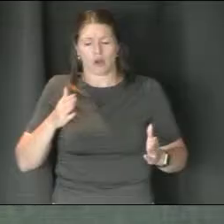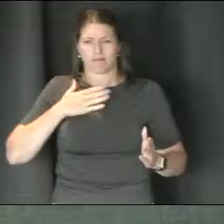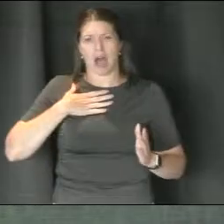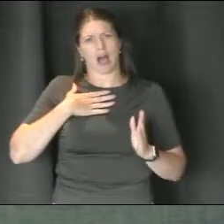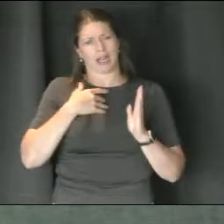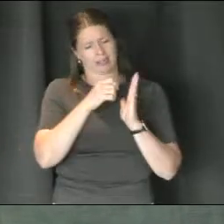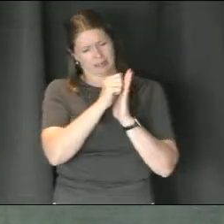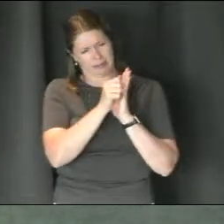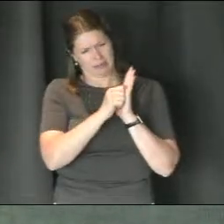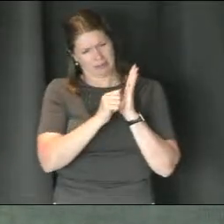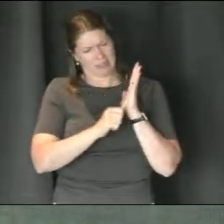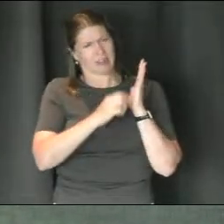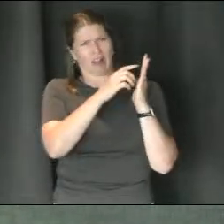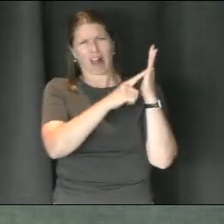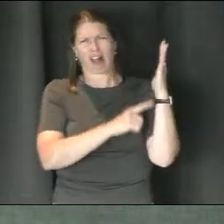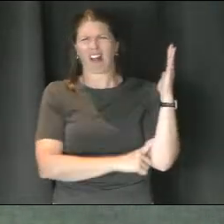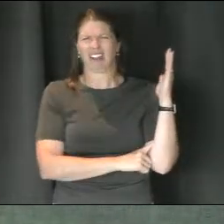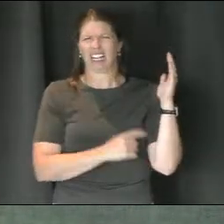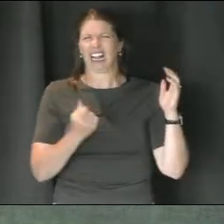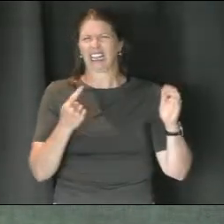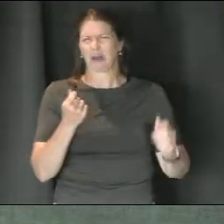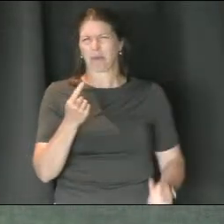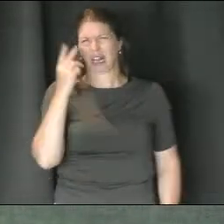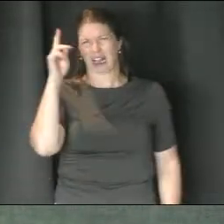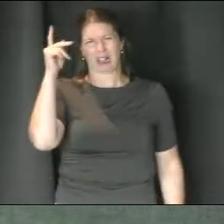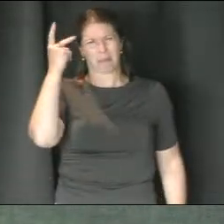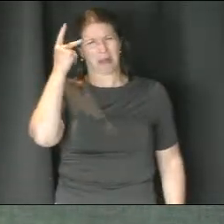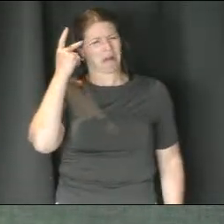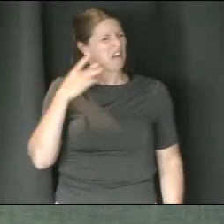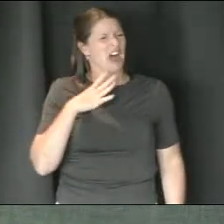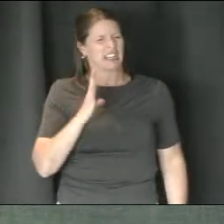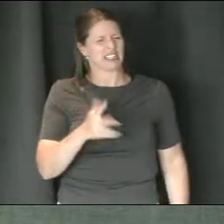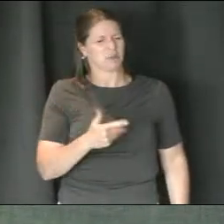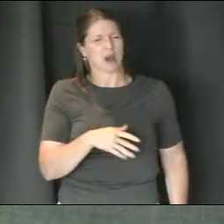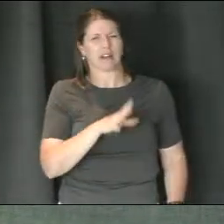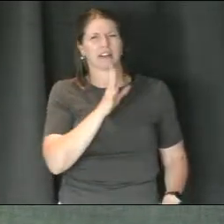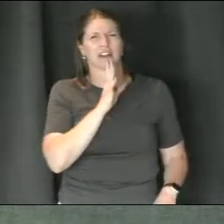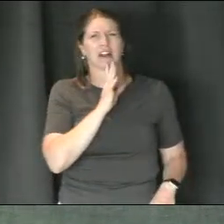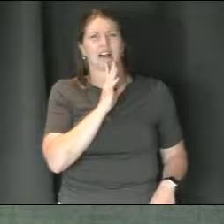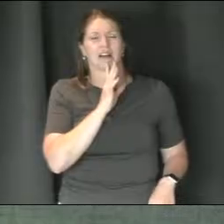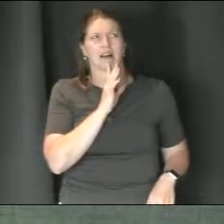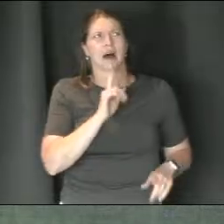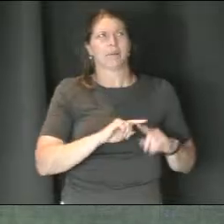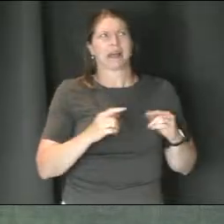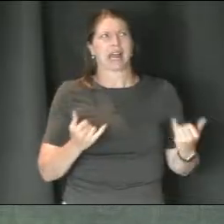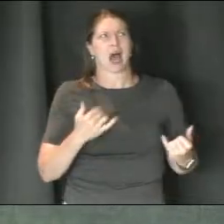bit political, so I decided, I don't think it's appropriate to talk politics today, so I wish I had my time back.